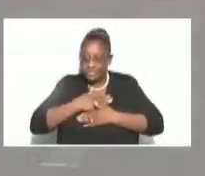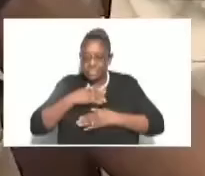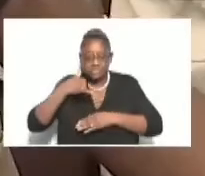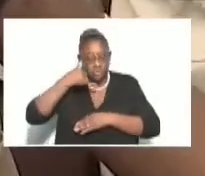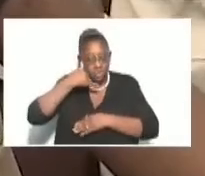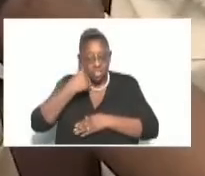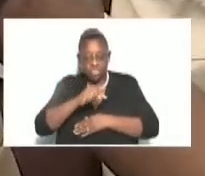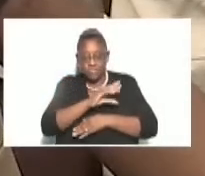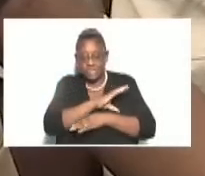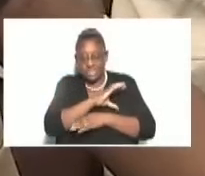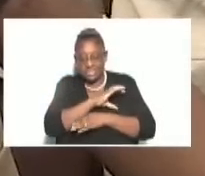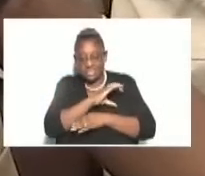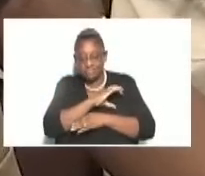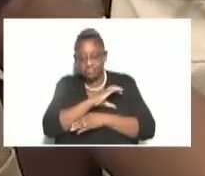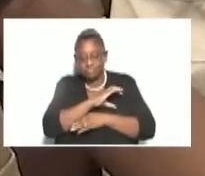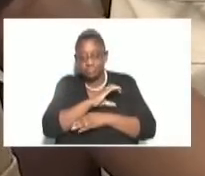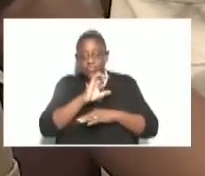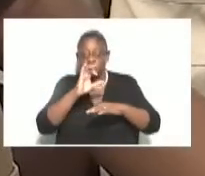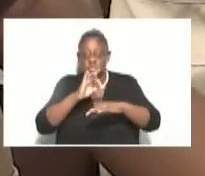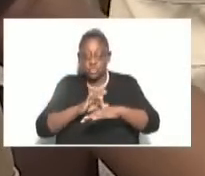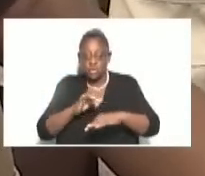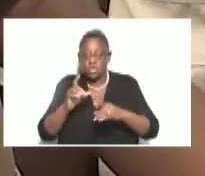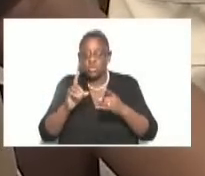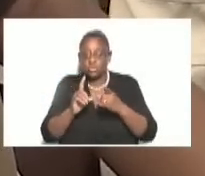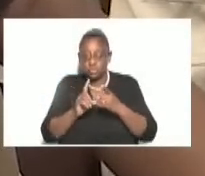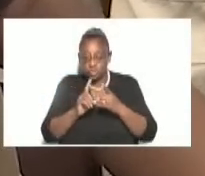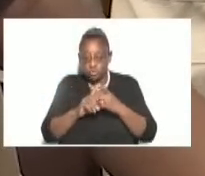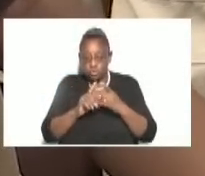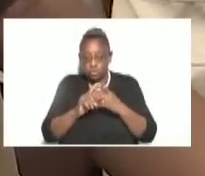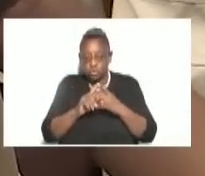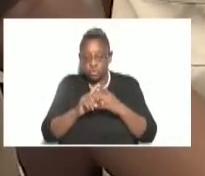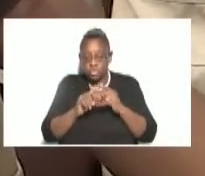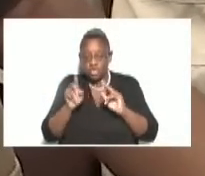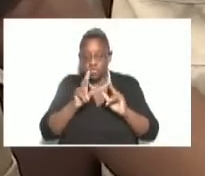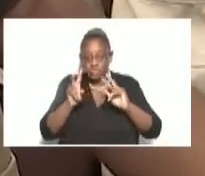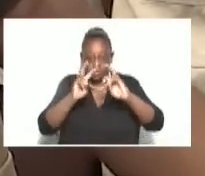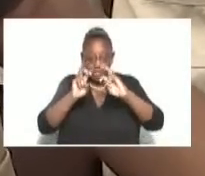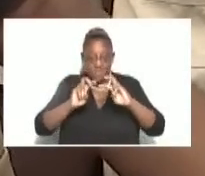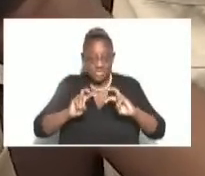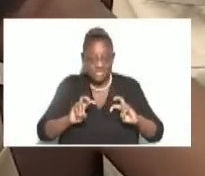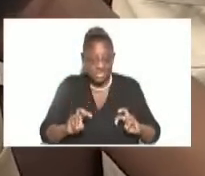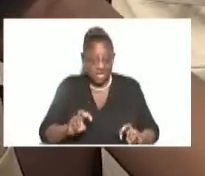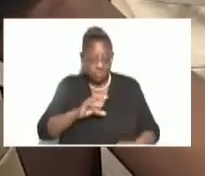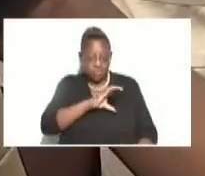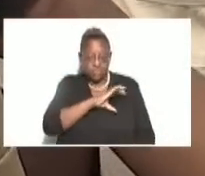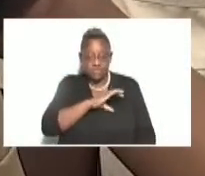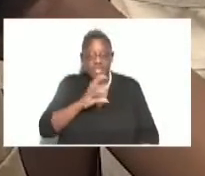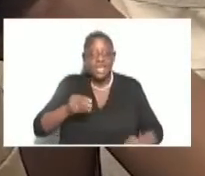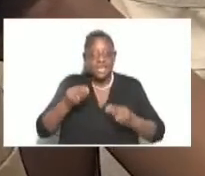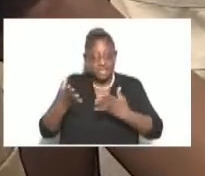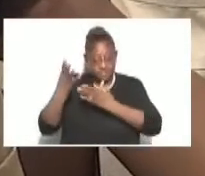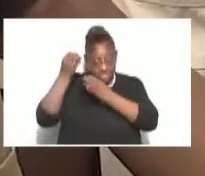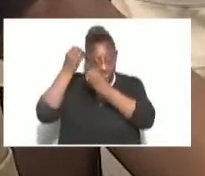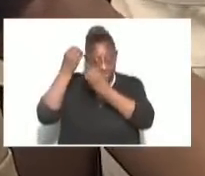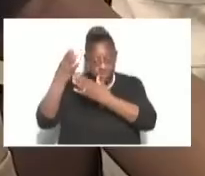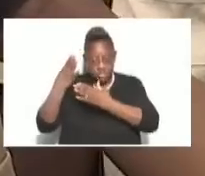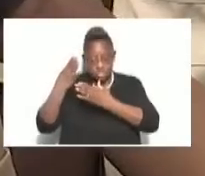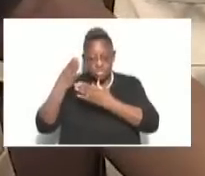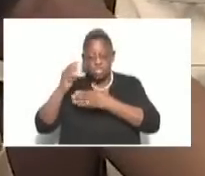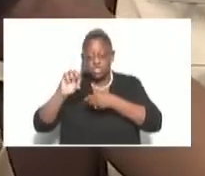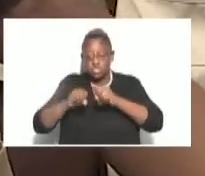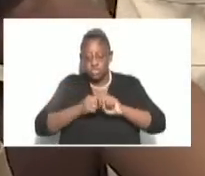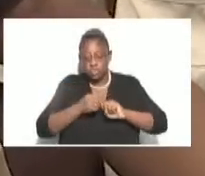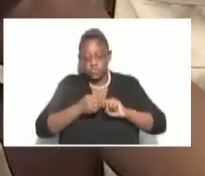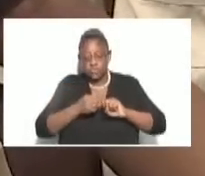the police department, reach out to the officers from the Criminal Investigations Department, and provide them with the information so that we